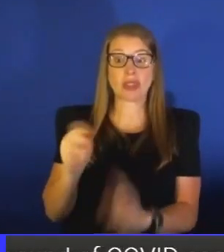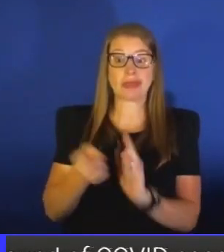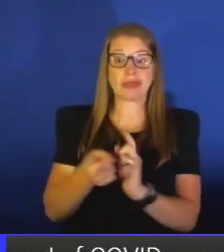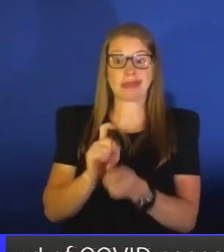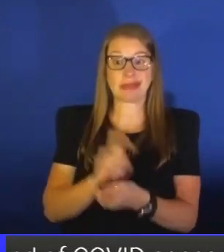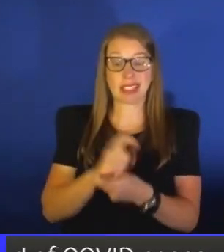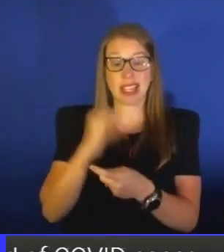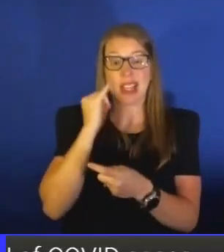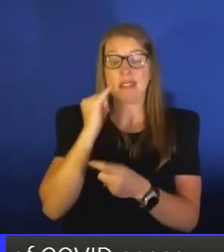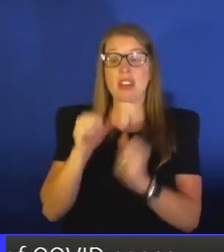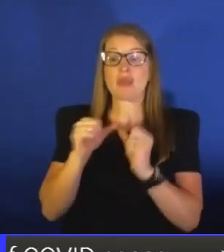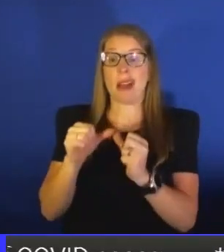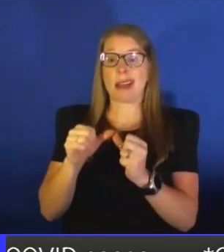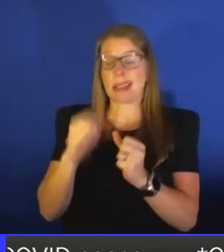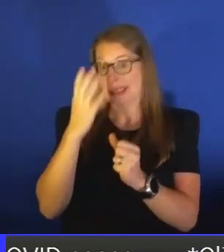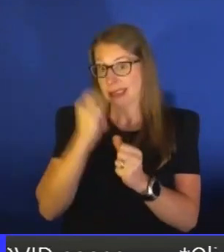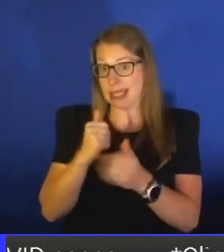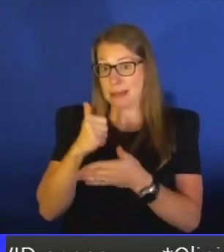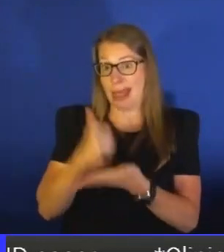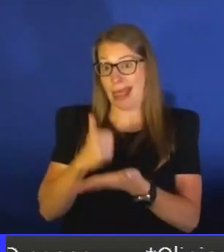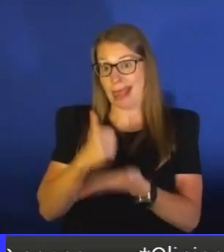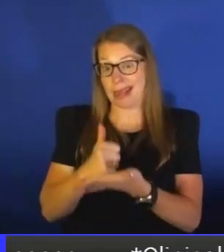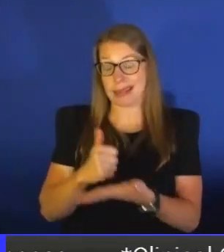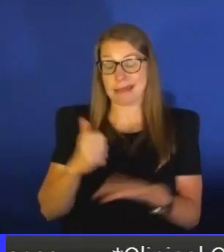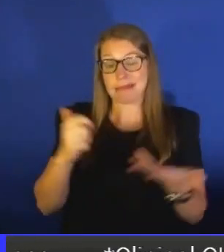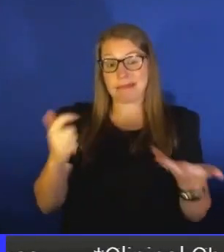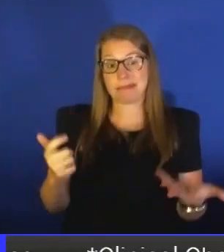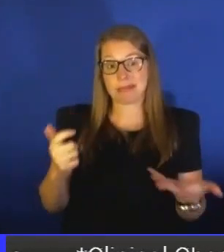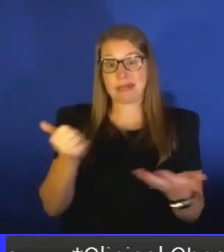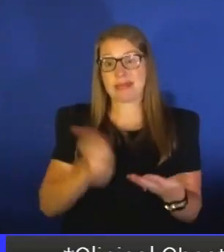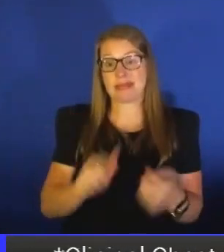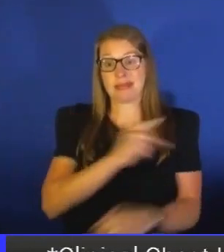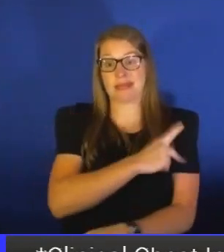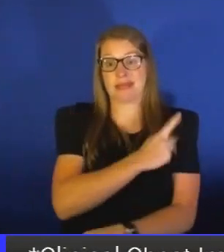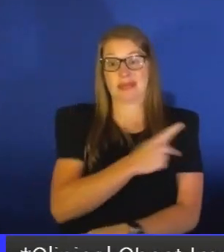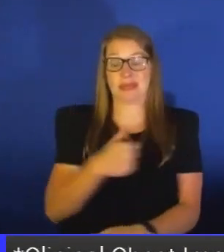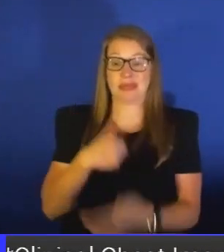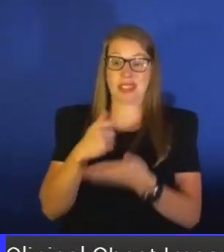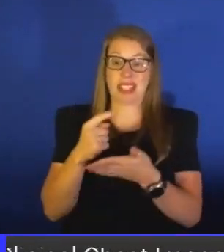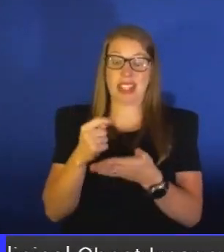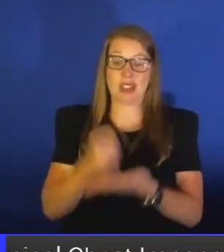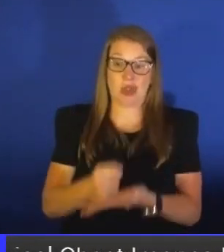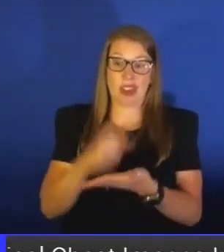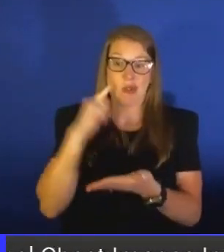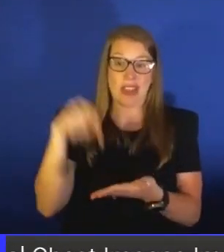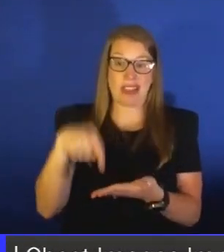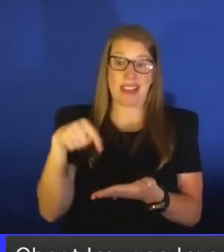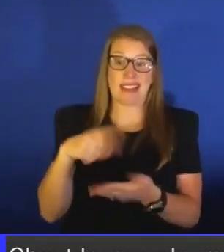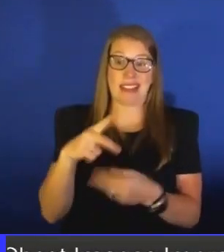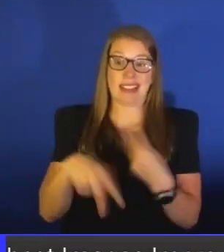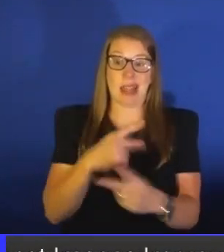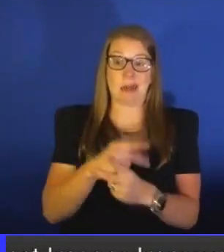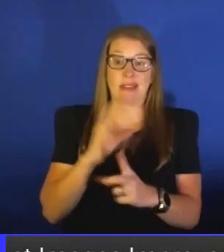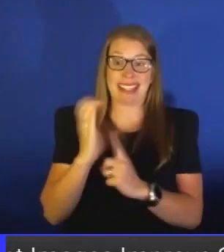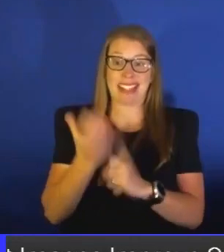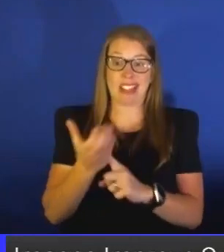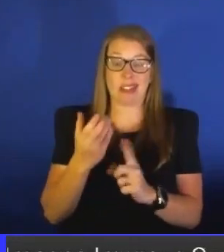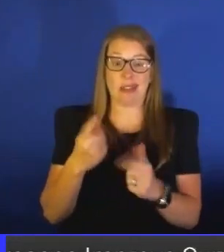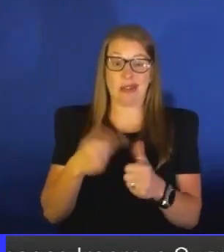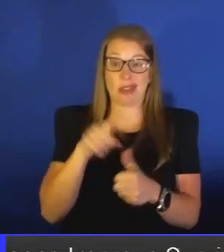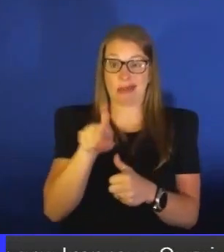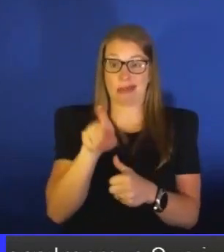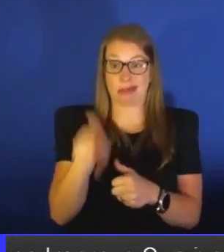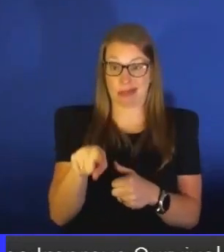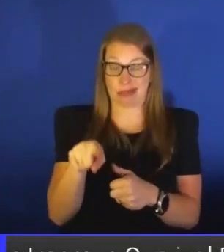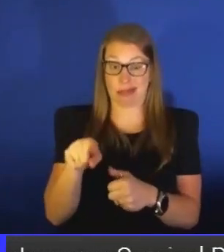sleep aids? And any patient I treat for this kind of condition, the first question is, have they tried to wean the dose?